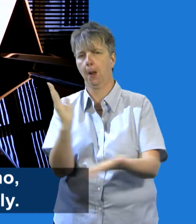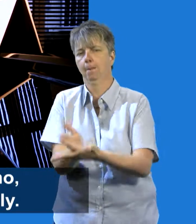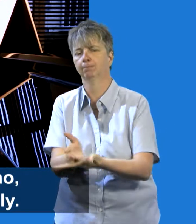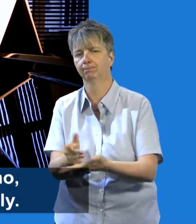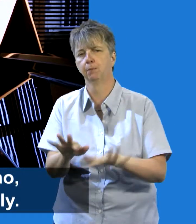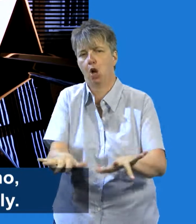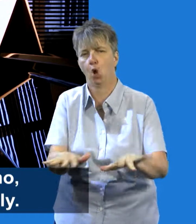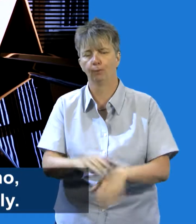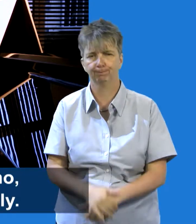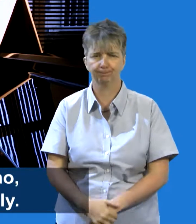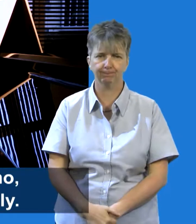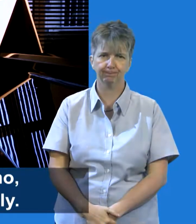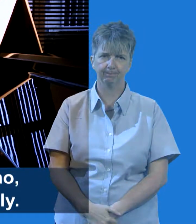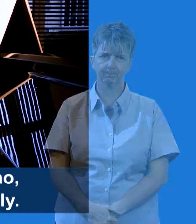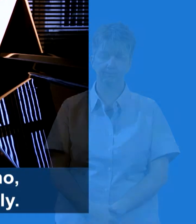there would be